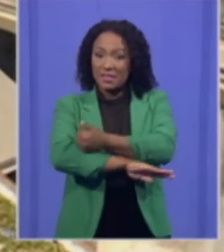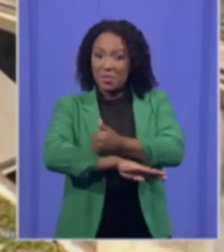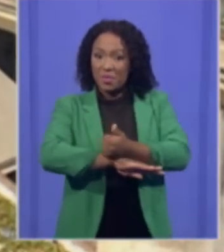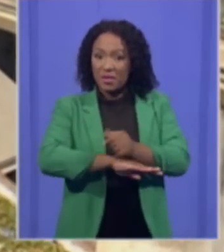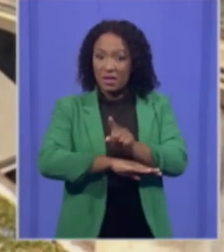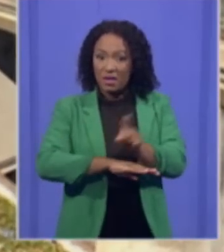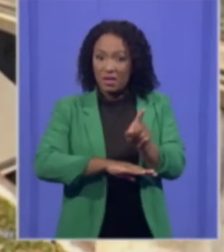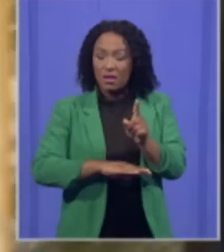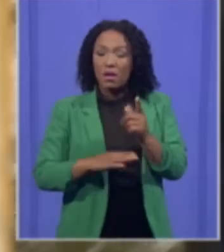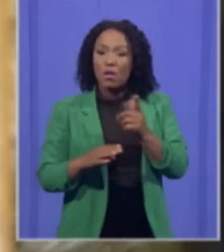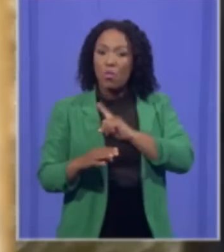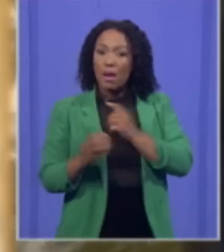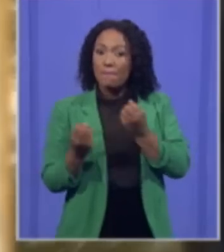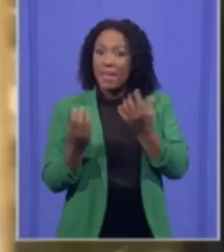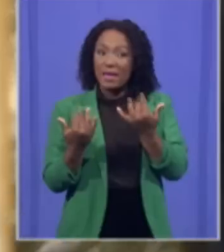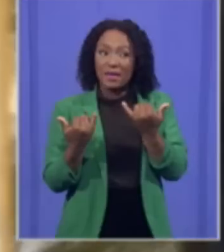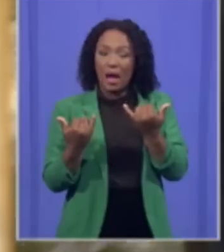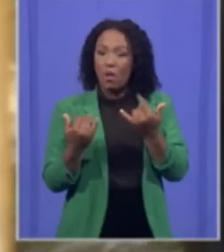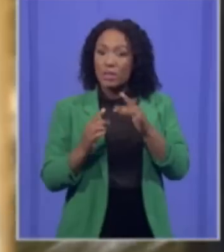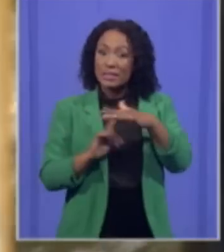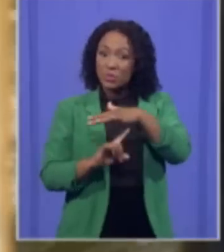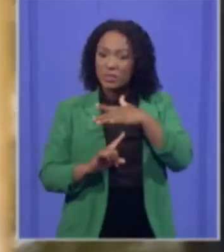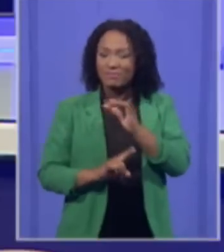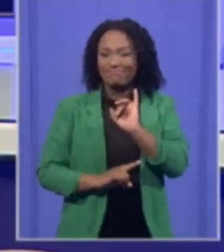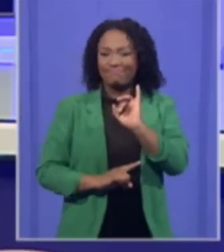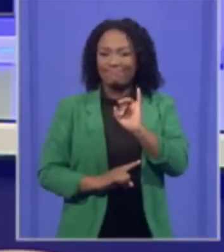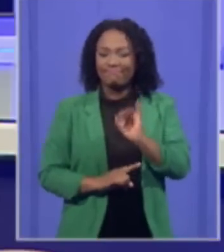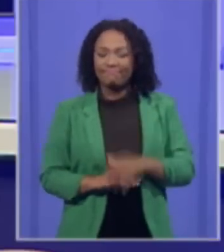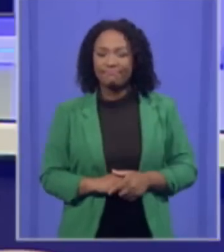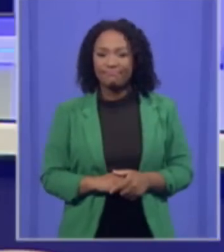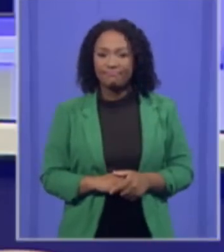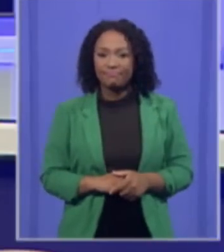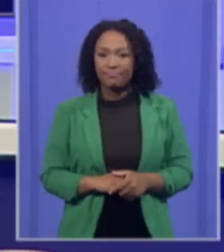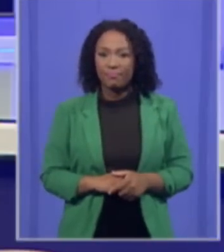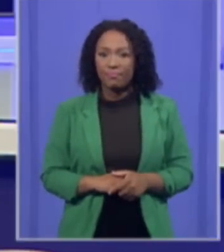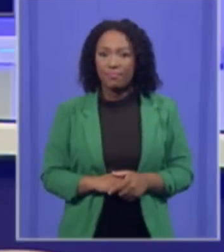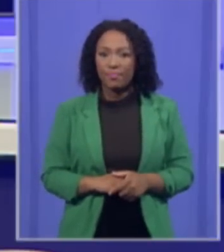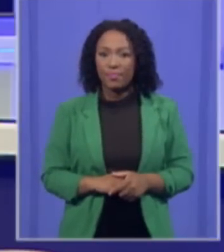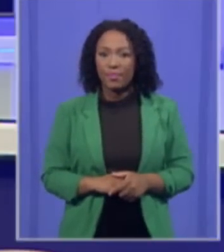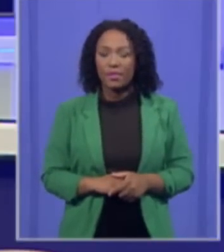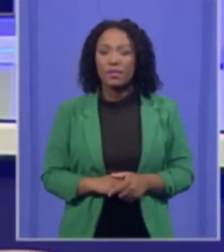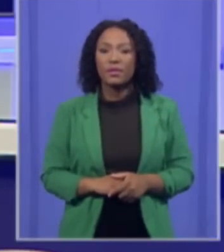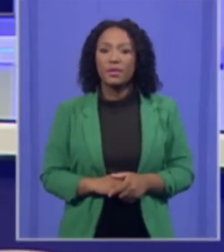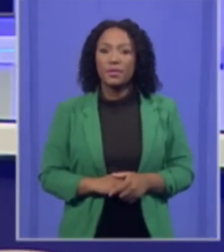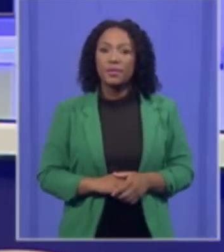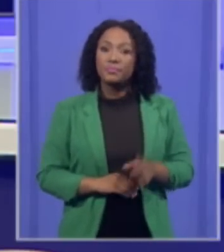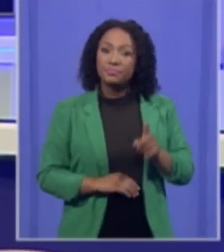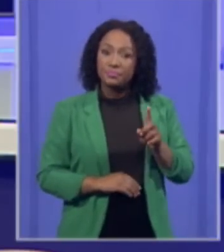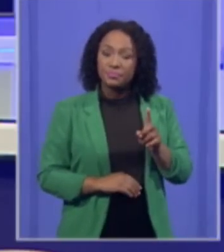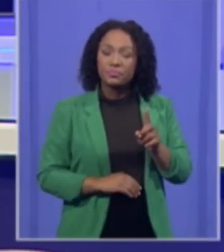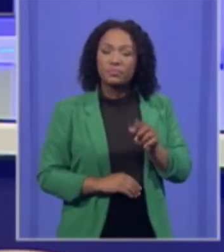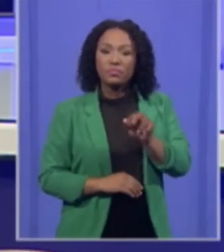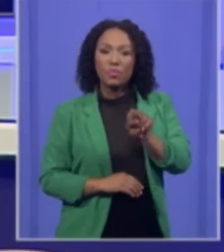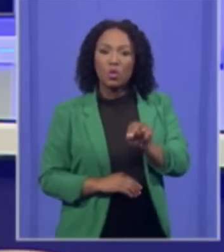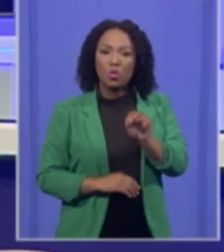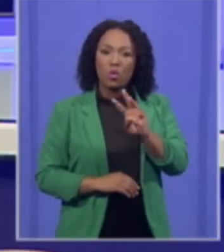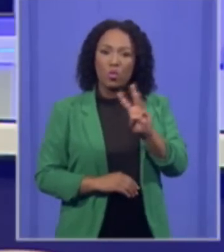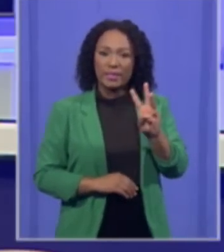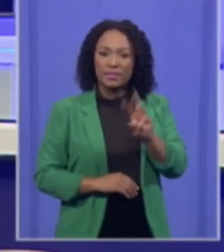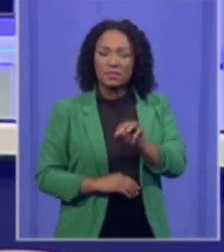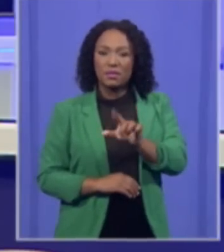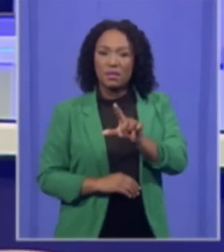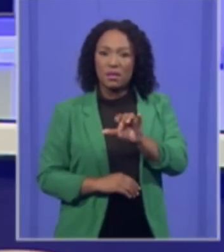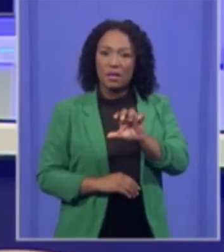bohlatse bja gore ga di maemong a makaone. Go sa le bjalo kabo ya meetse ka Lichtenburg yeo e lego ka